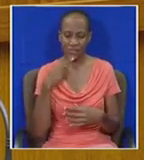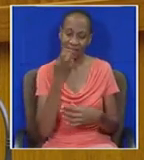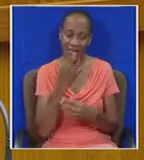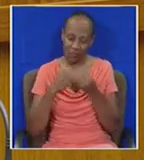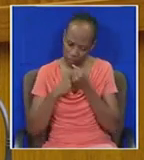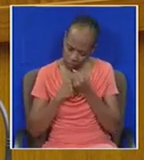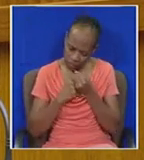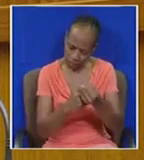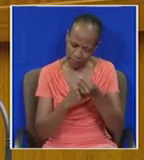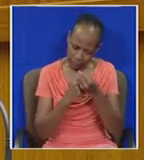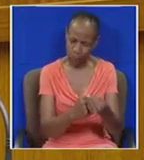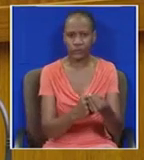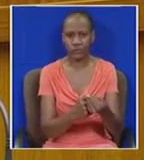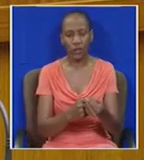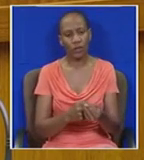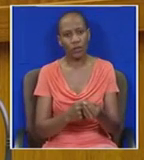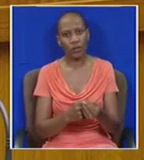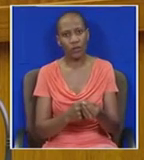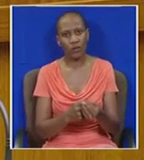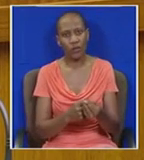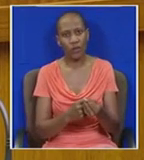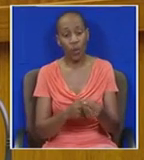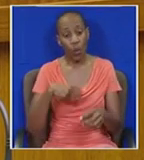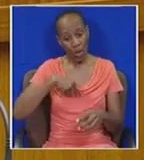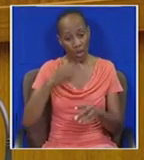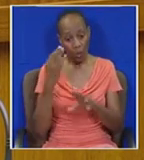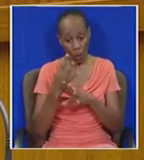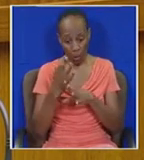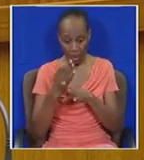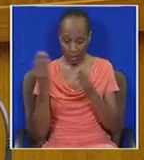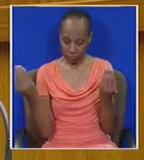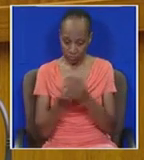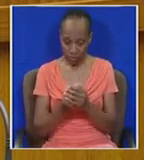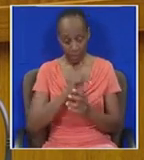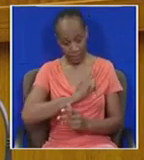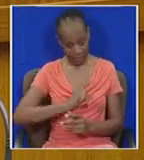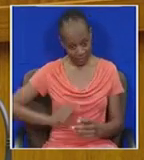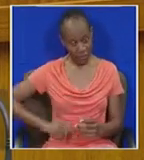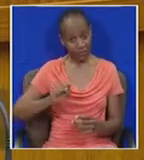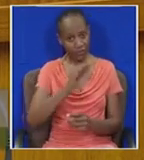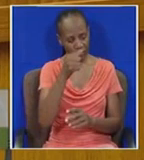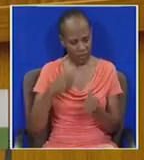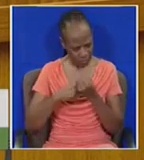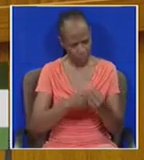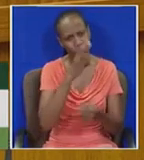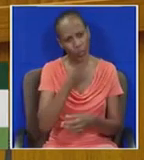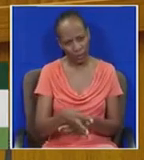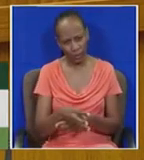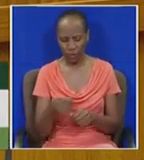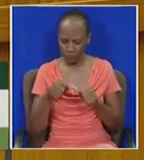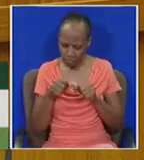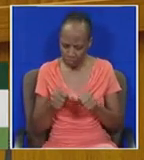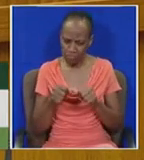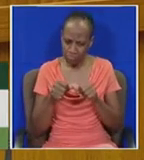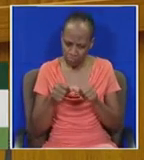support and to work together with His Excellency, the President of the Republic of South Africa, on continuing